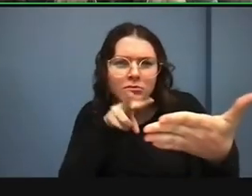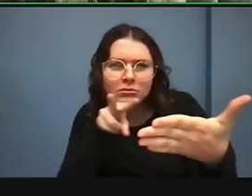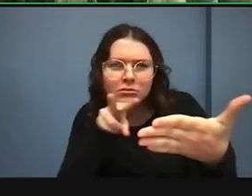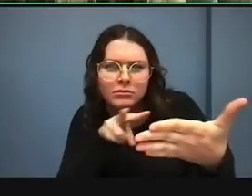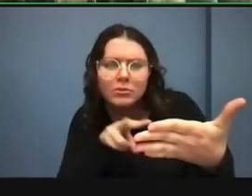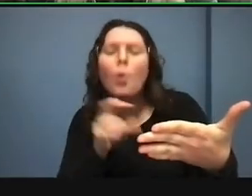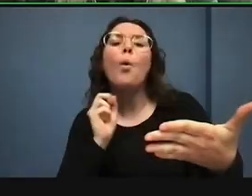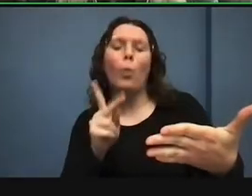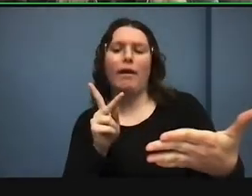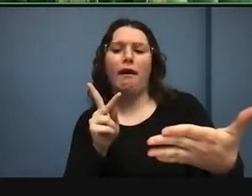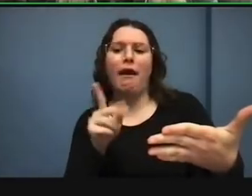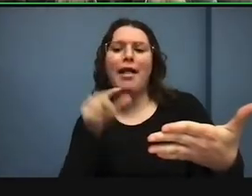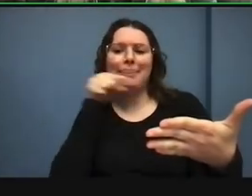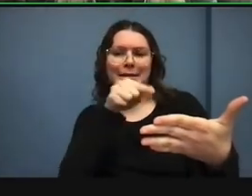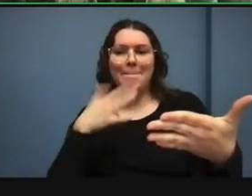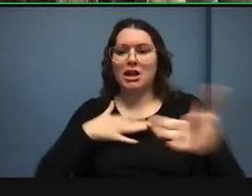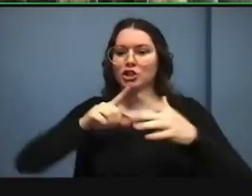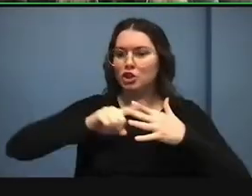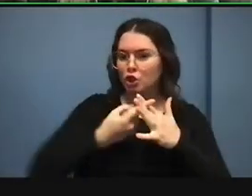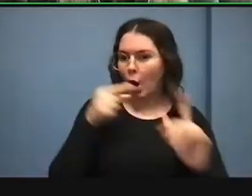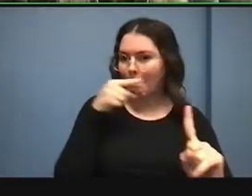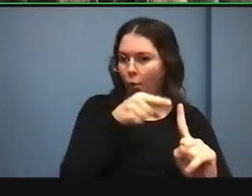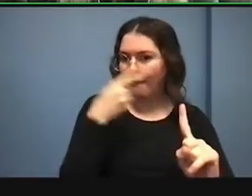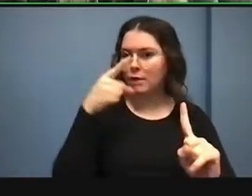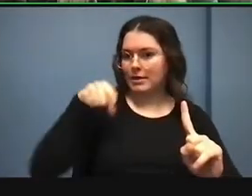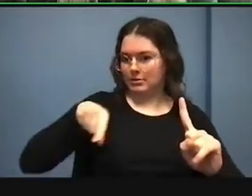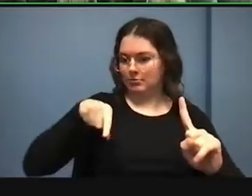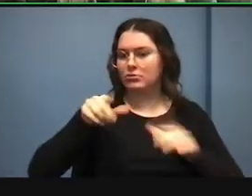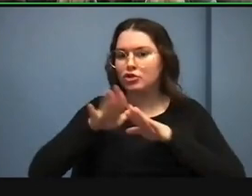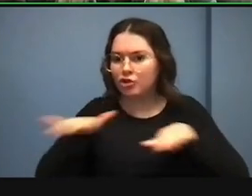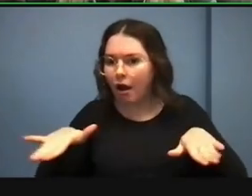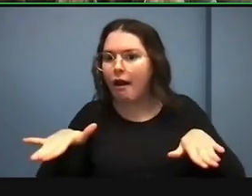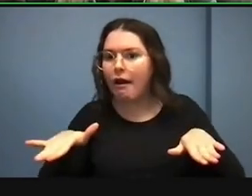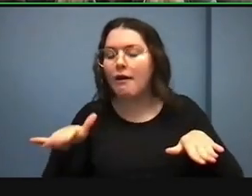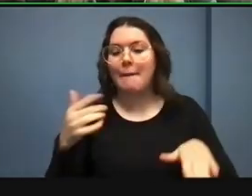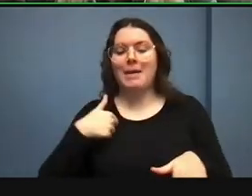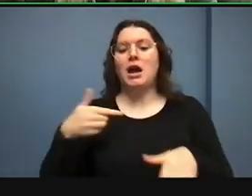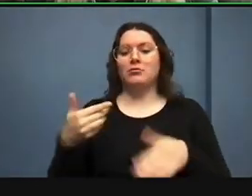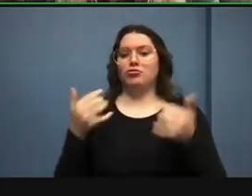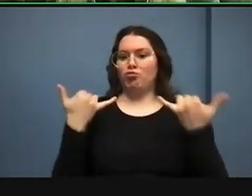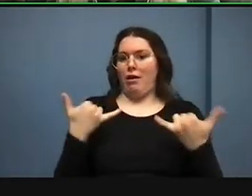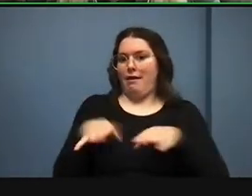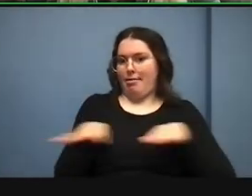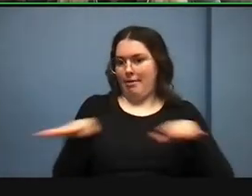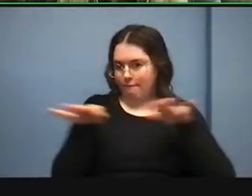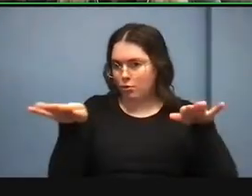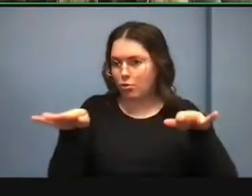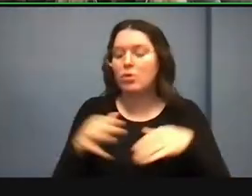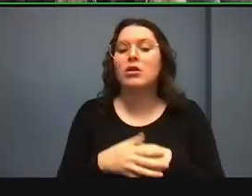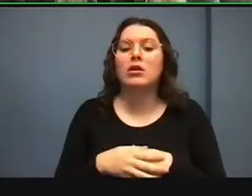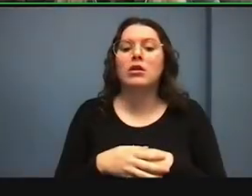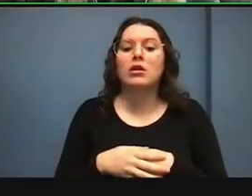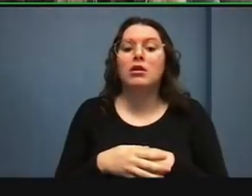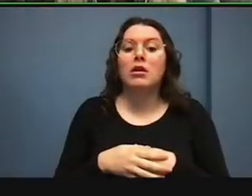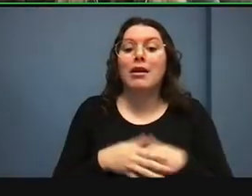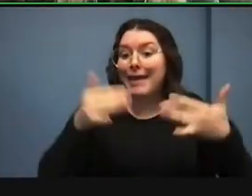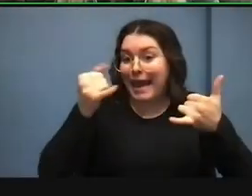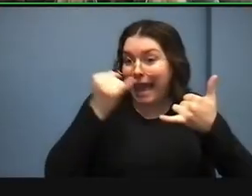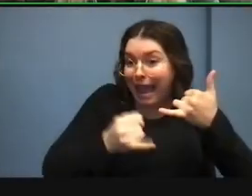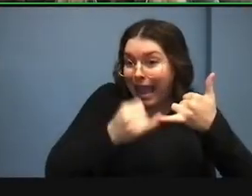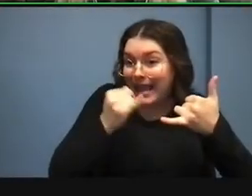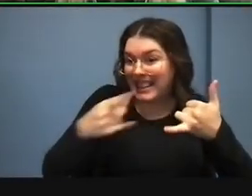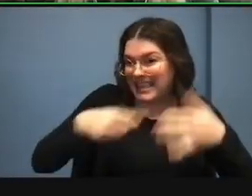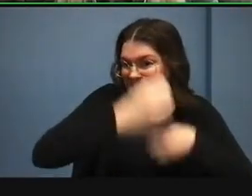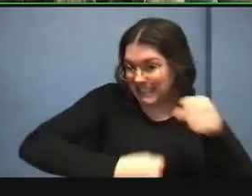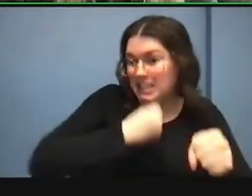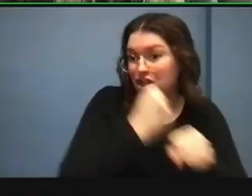say, okay, this is my starting point for this child in my present level. And on the end of that